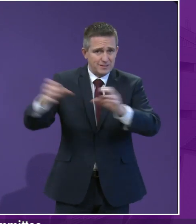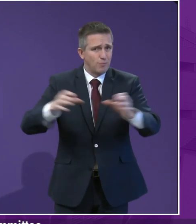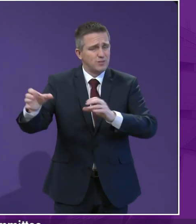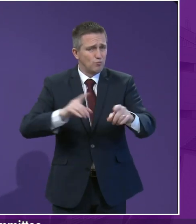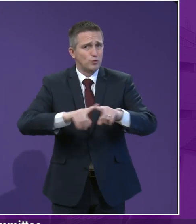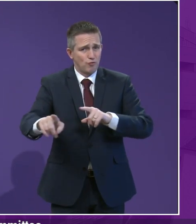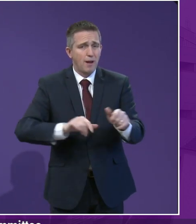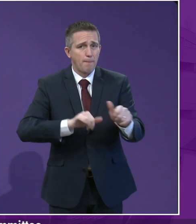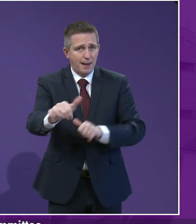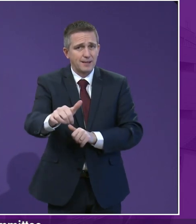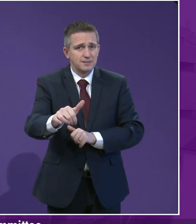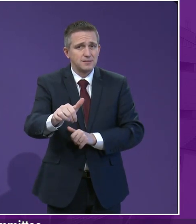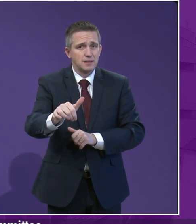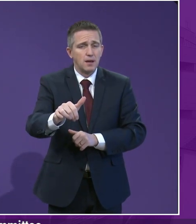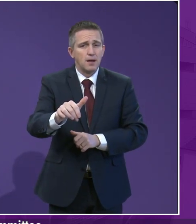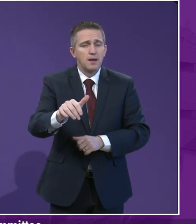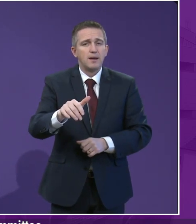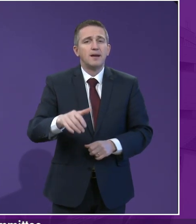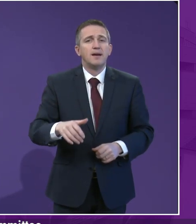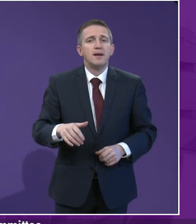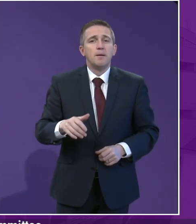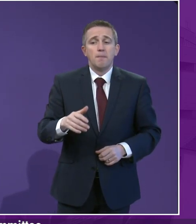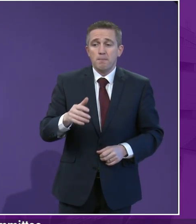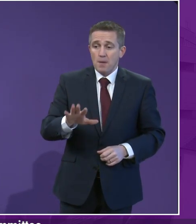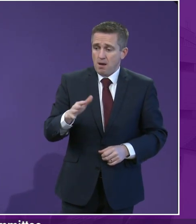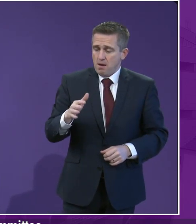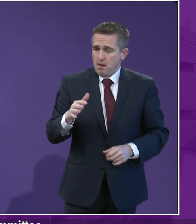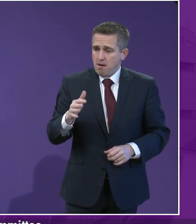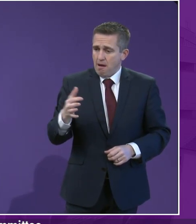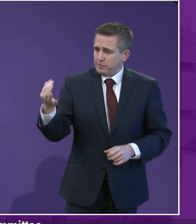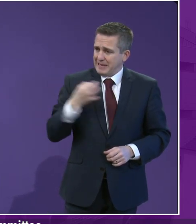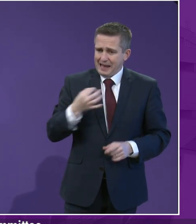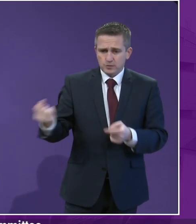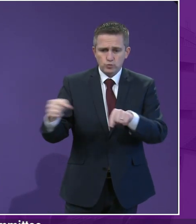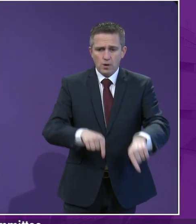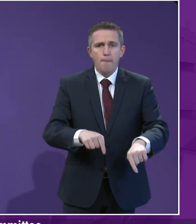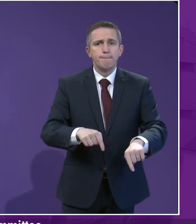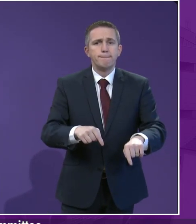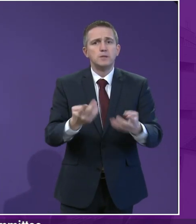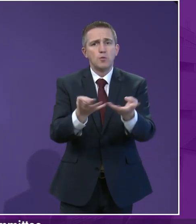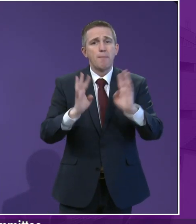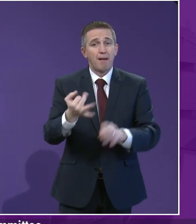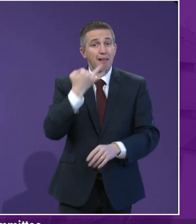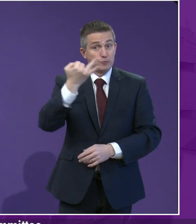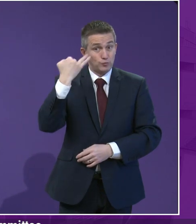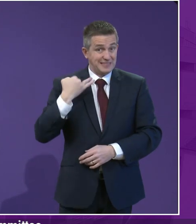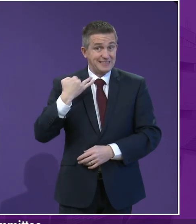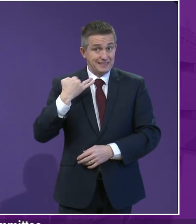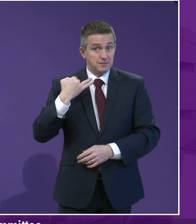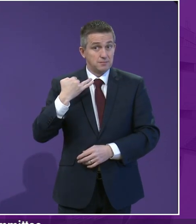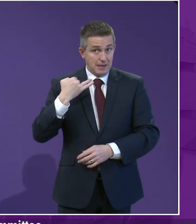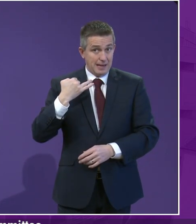BSL students would be welcome at St Andrews. It's just that it's the lack of interpreters available. The university would try and